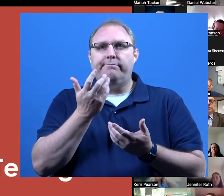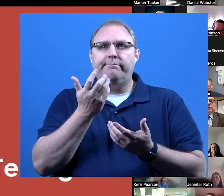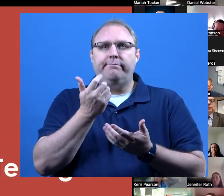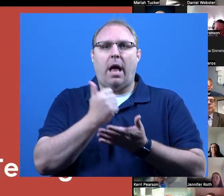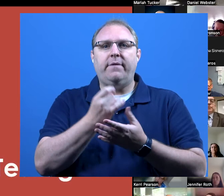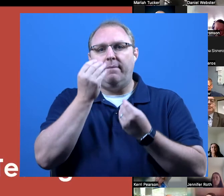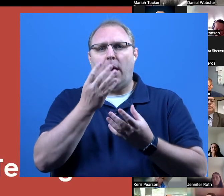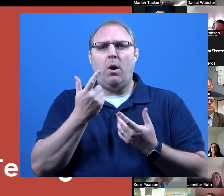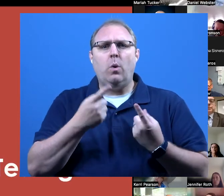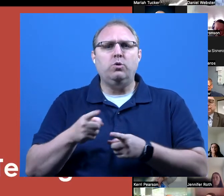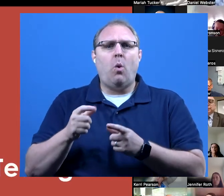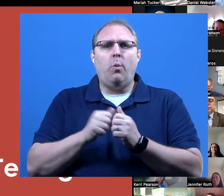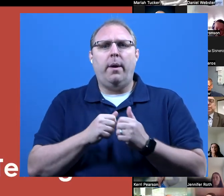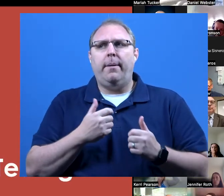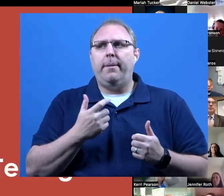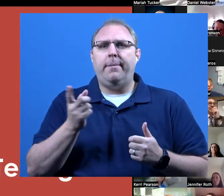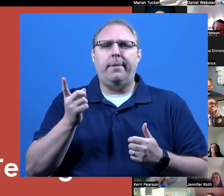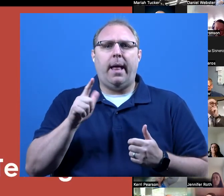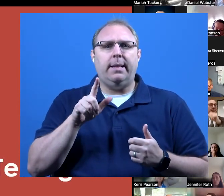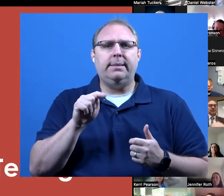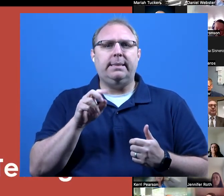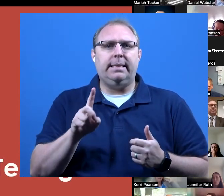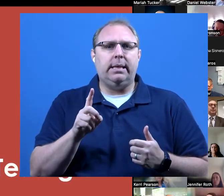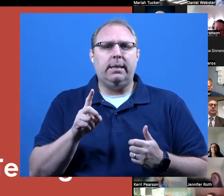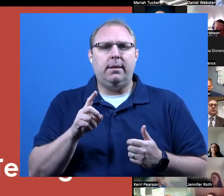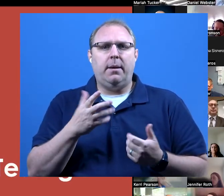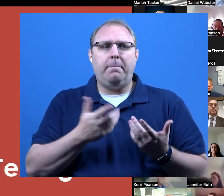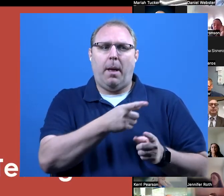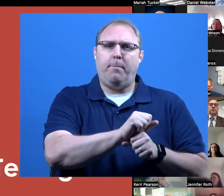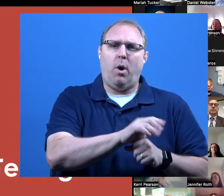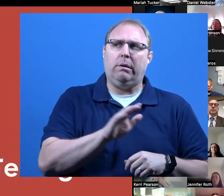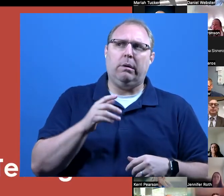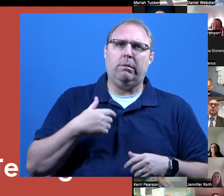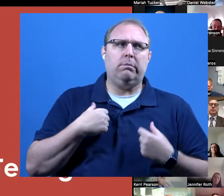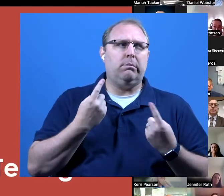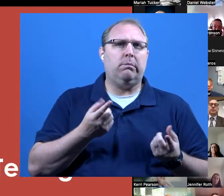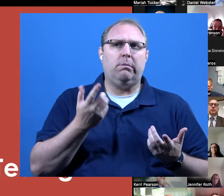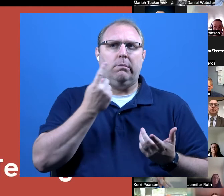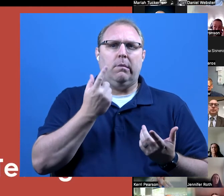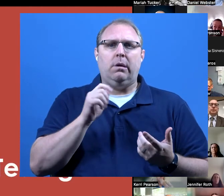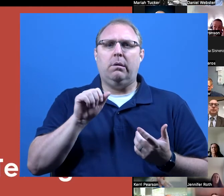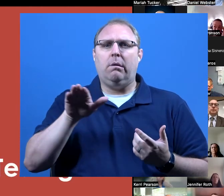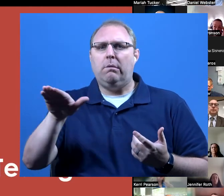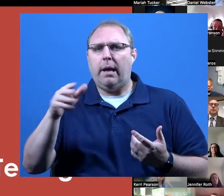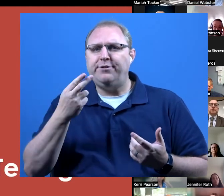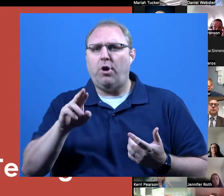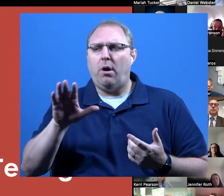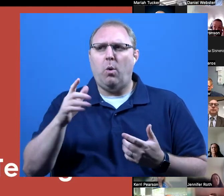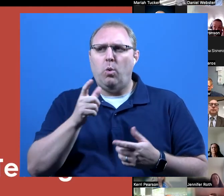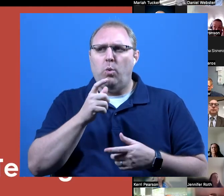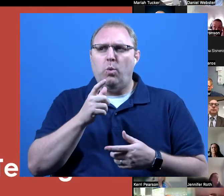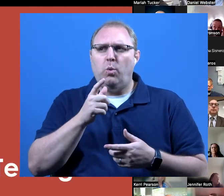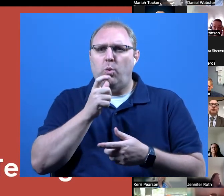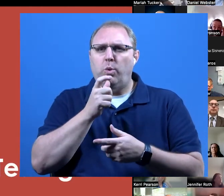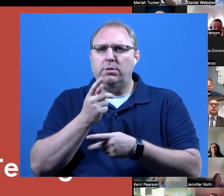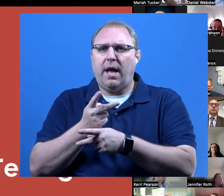just about 30 minutes left, if we even need that. I don't even know if we'll need that. We're just gonna give you like 2 minutes before we wrap